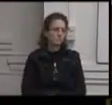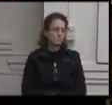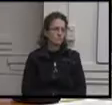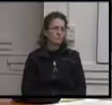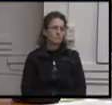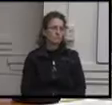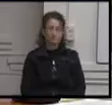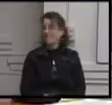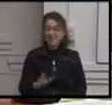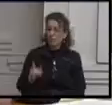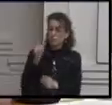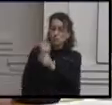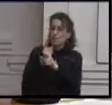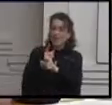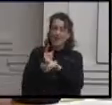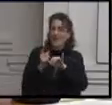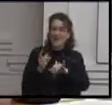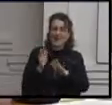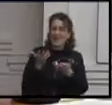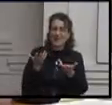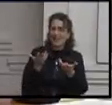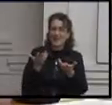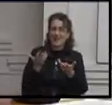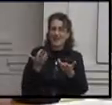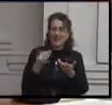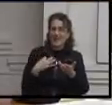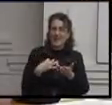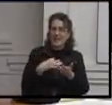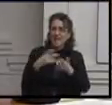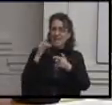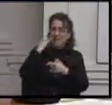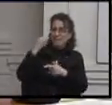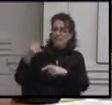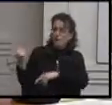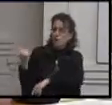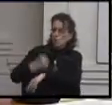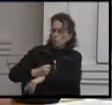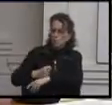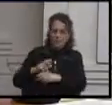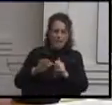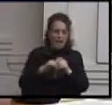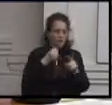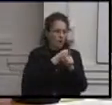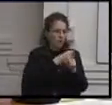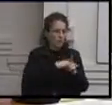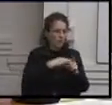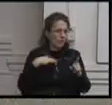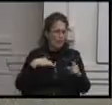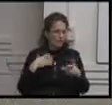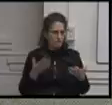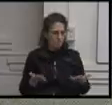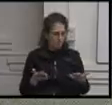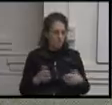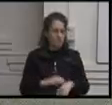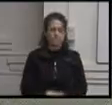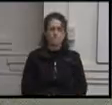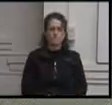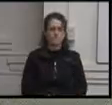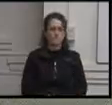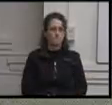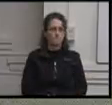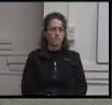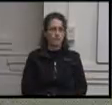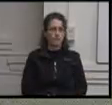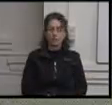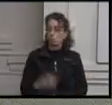is what's the proper staffing, should the staffing levels change? Well, that was my next question. Right, so go ahead. Well, my next question was, with the firefighters who are